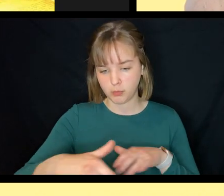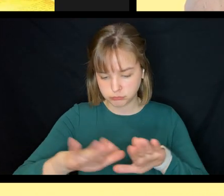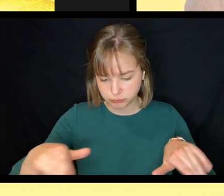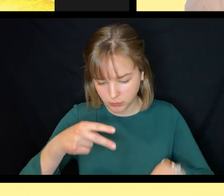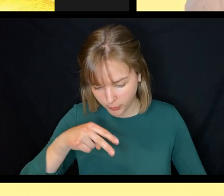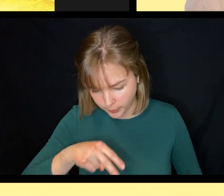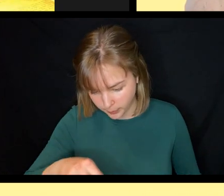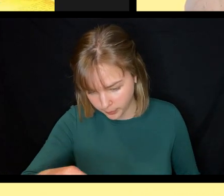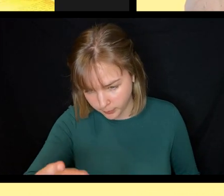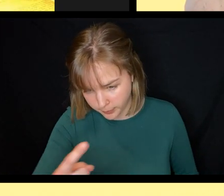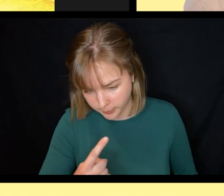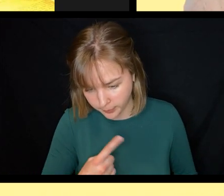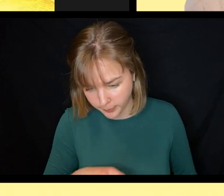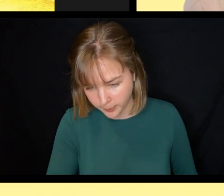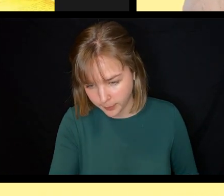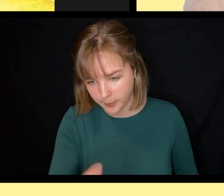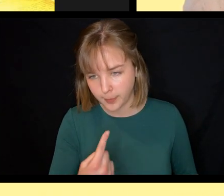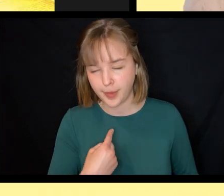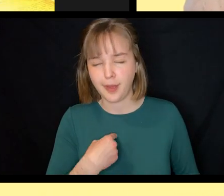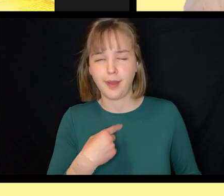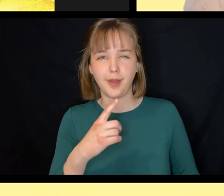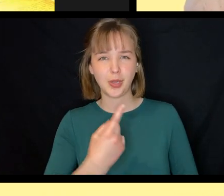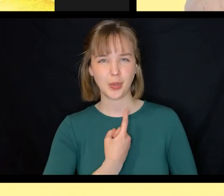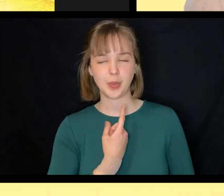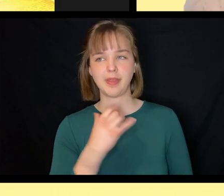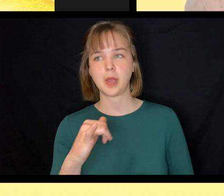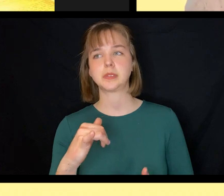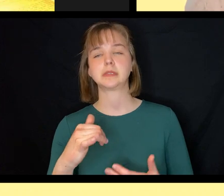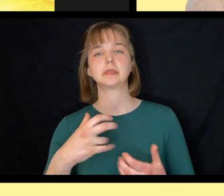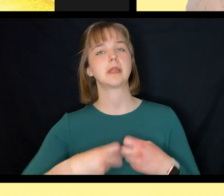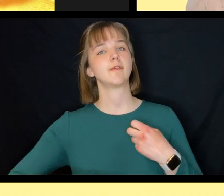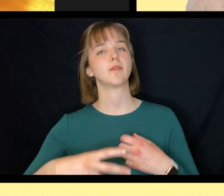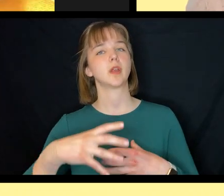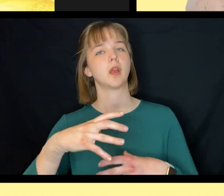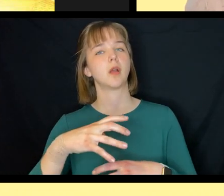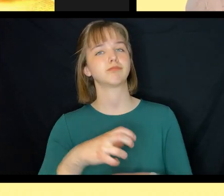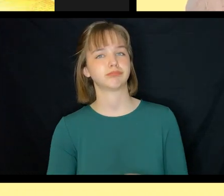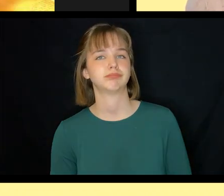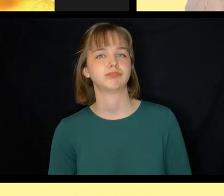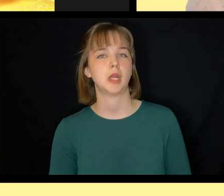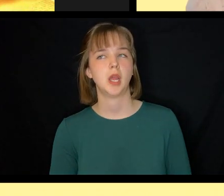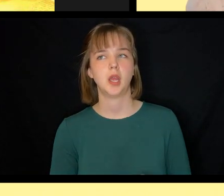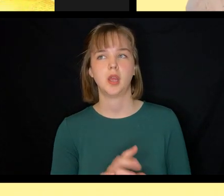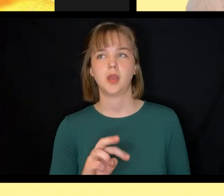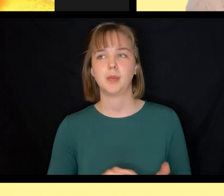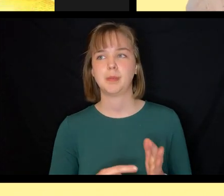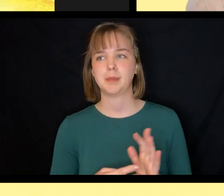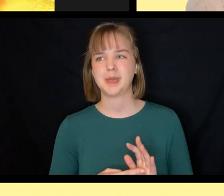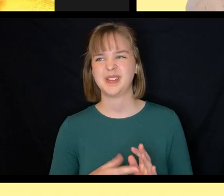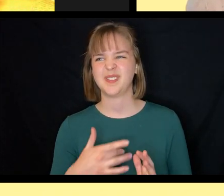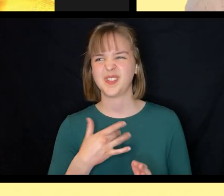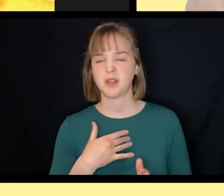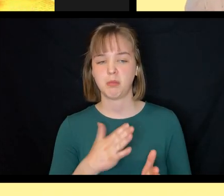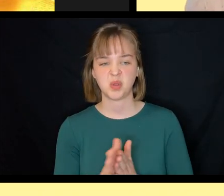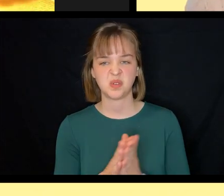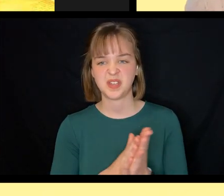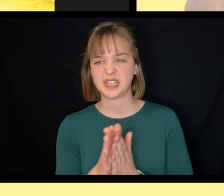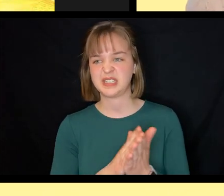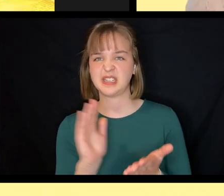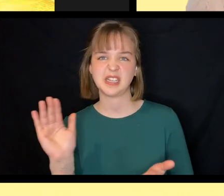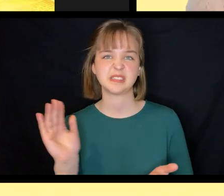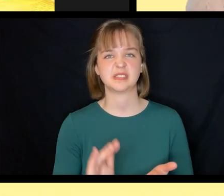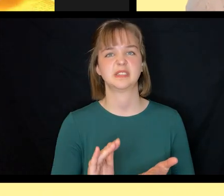was always the easiest to get used to. And it still isn't. And so I struggle with like, I'd say that motivation to get through and like